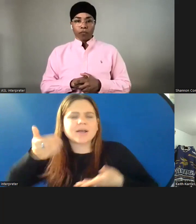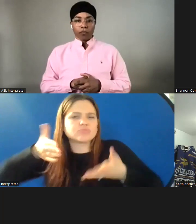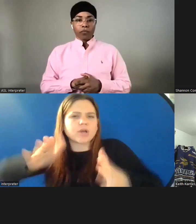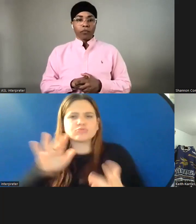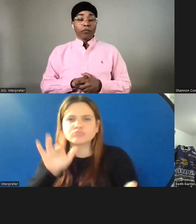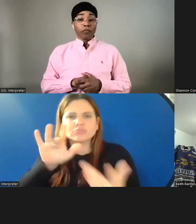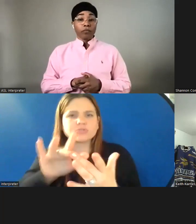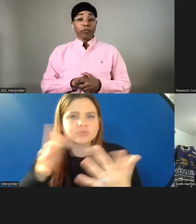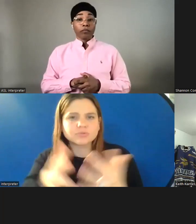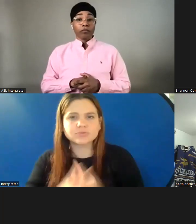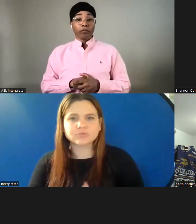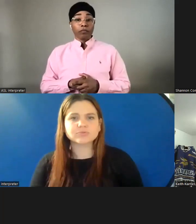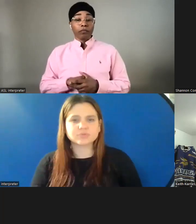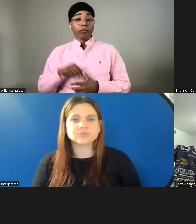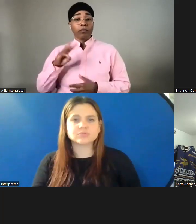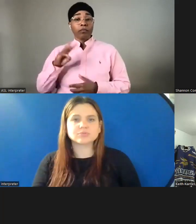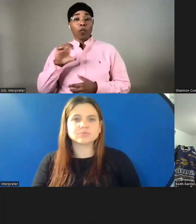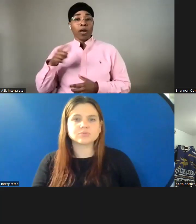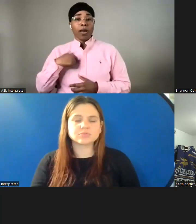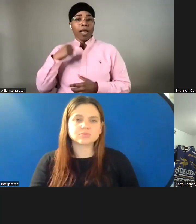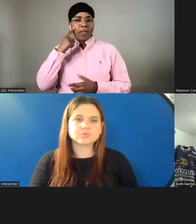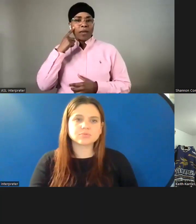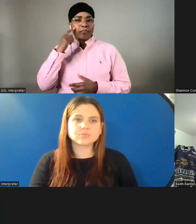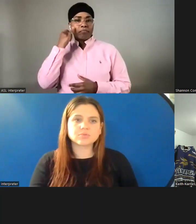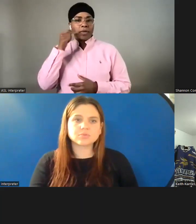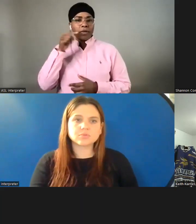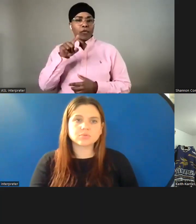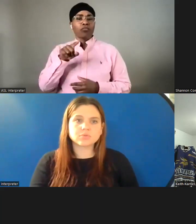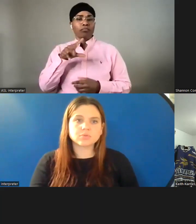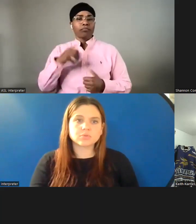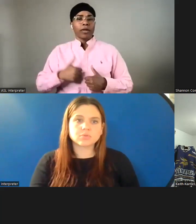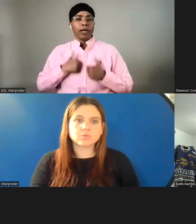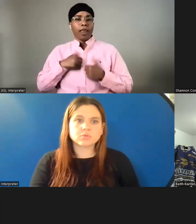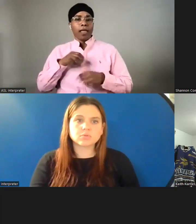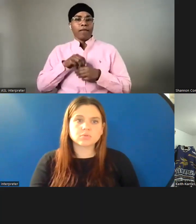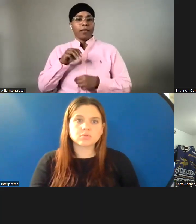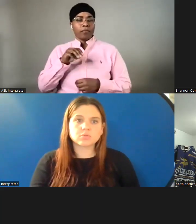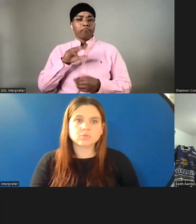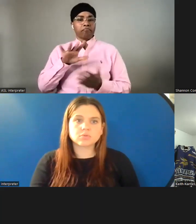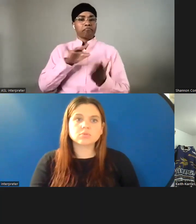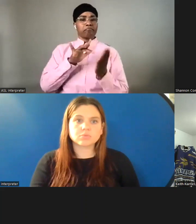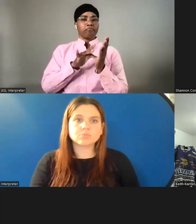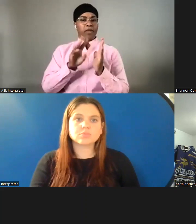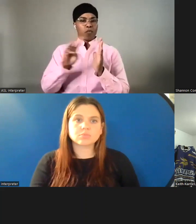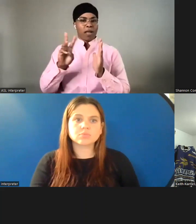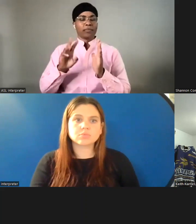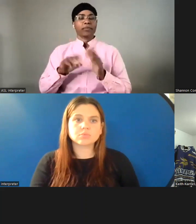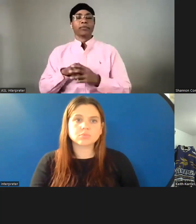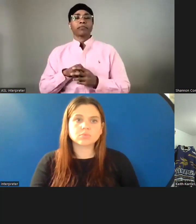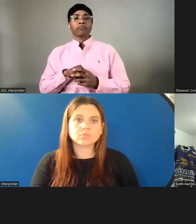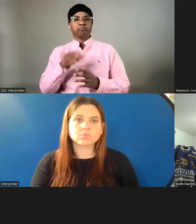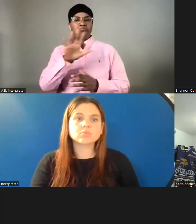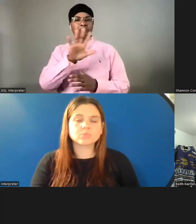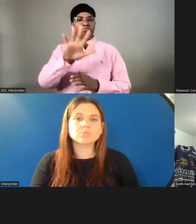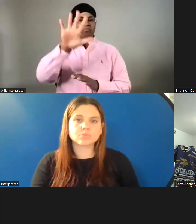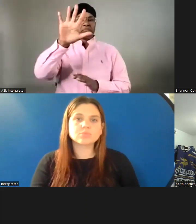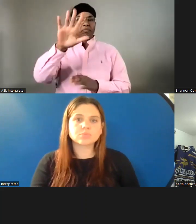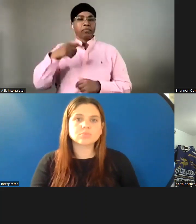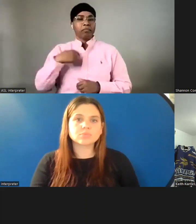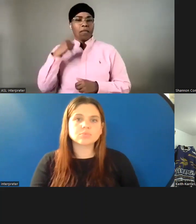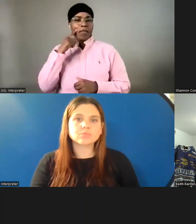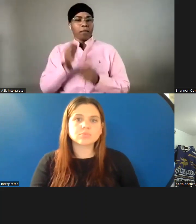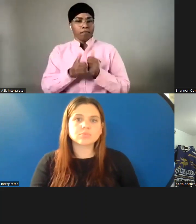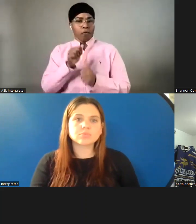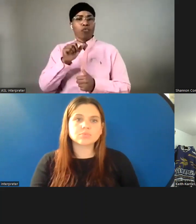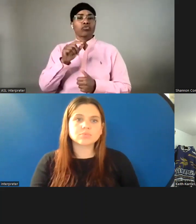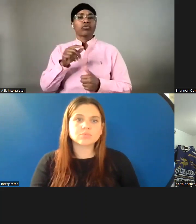think, you know, if you're in the Midwest, I think that most tribes have, you know, pretty mature